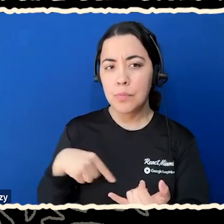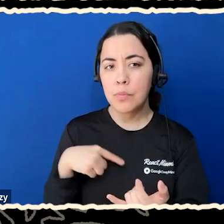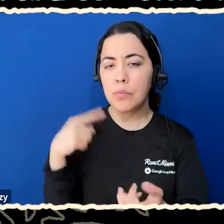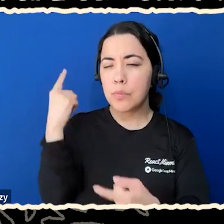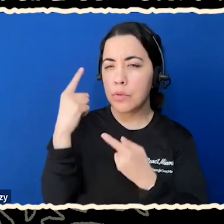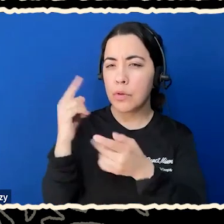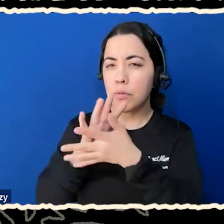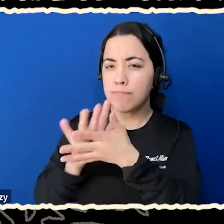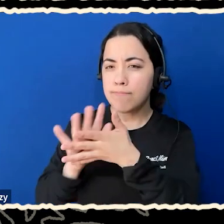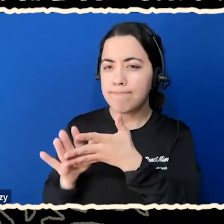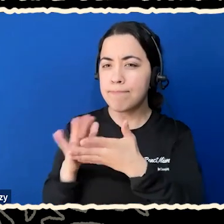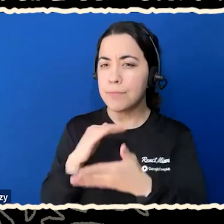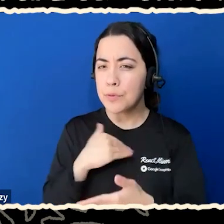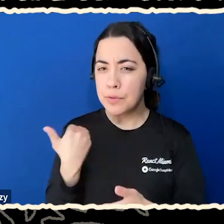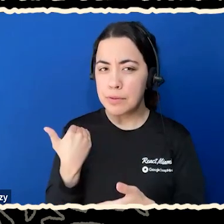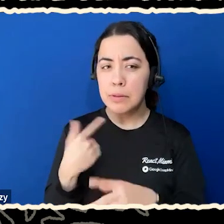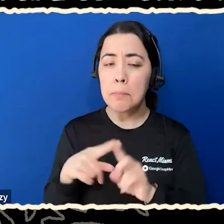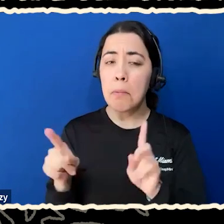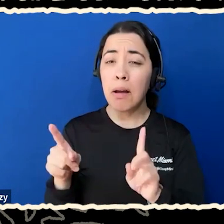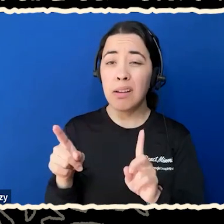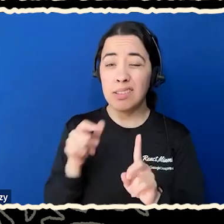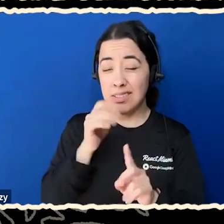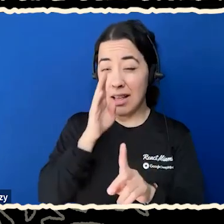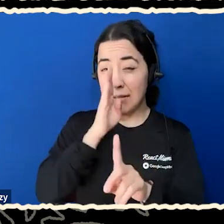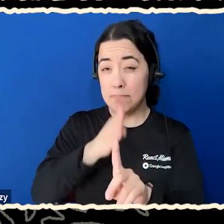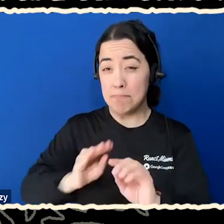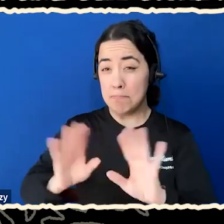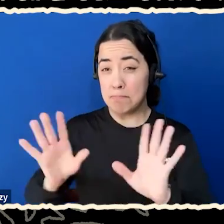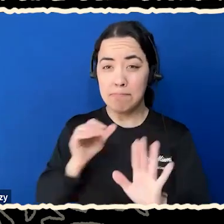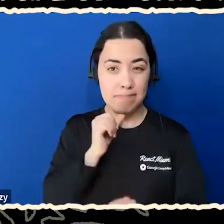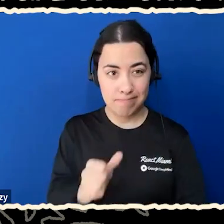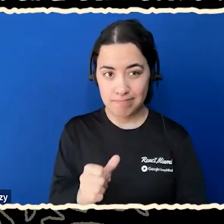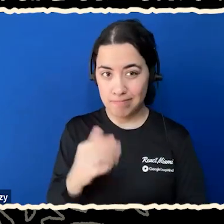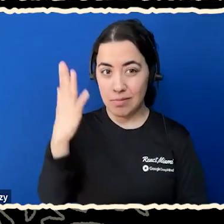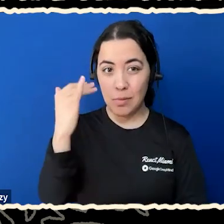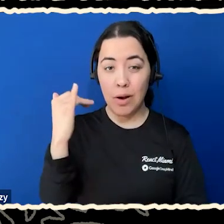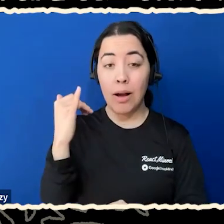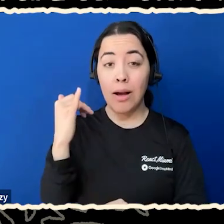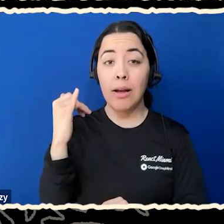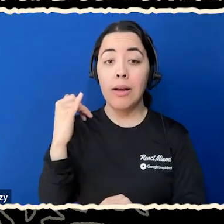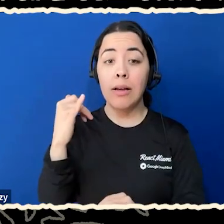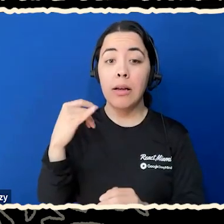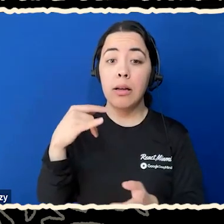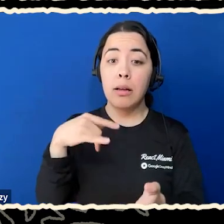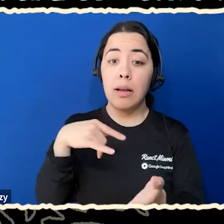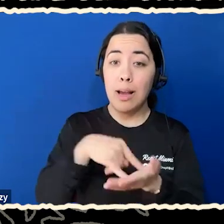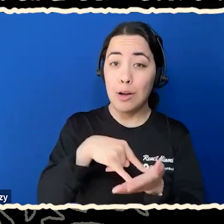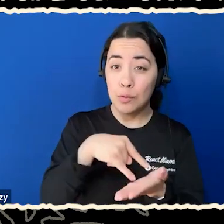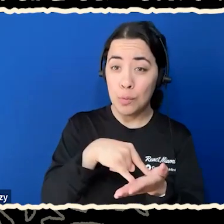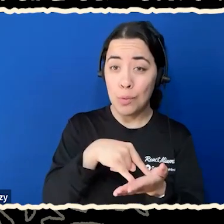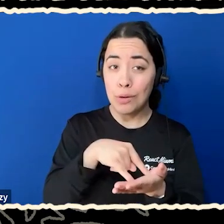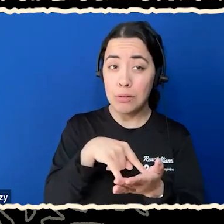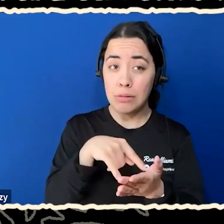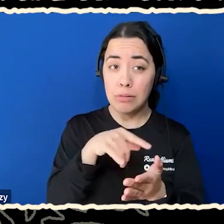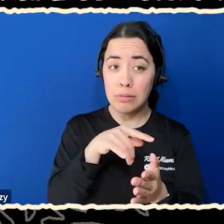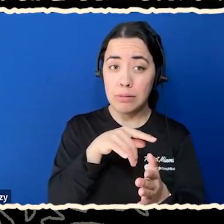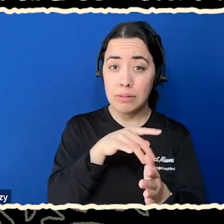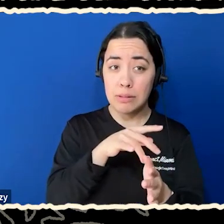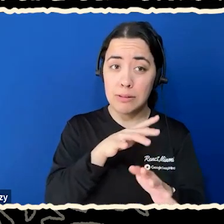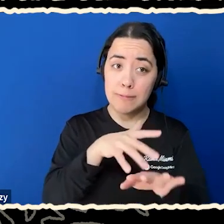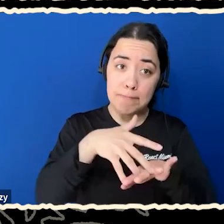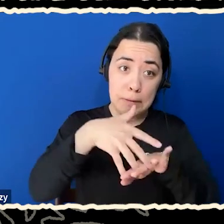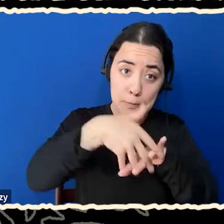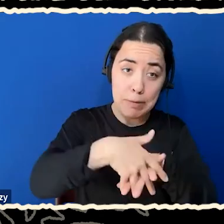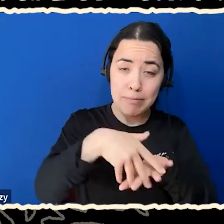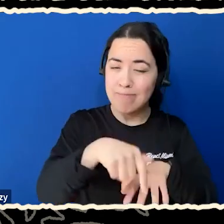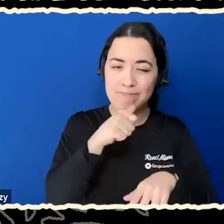all the risks, it actually is not, because the implementation of this on Android is not that easy. The best way to approach the problem